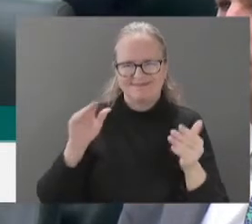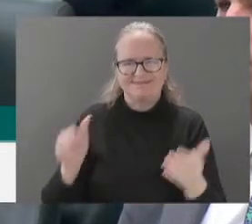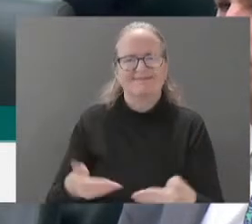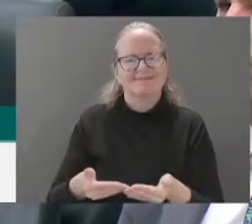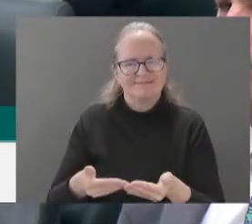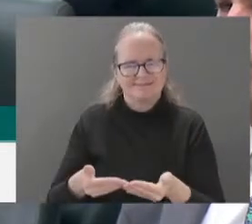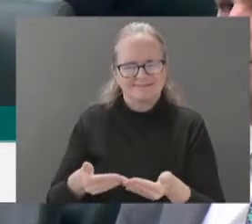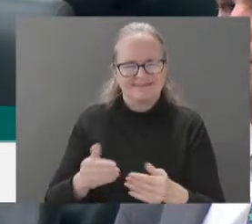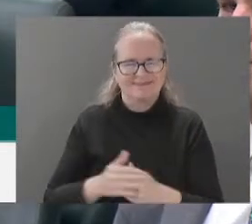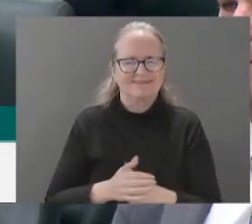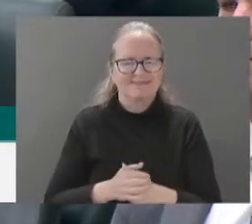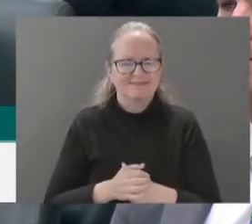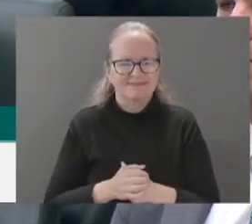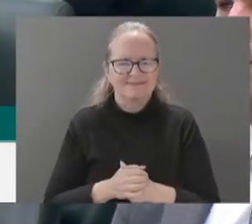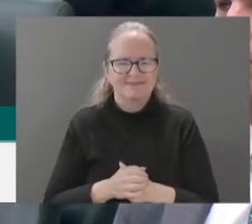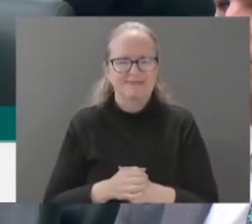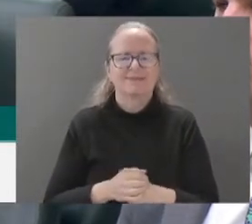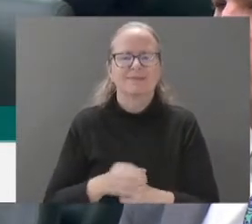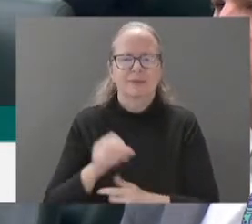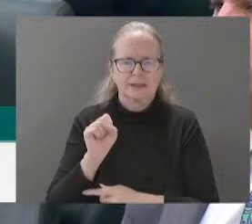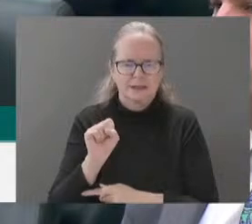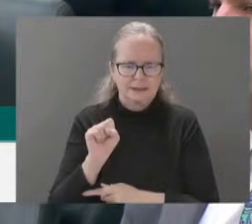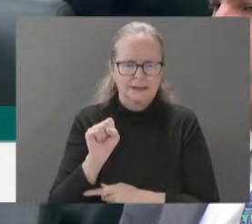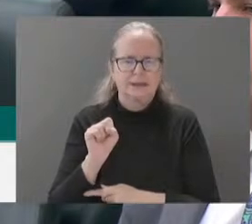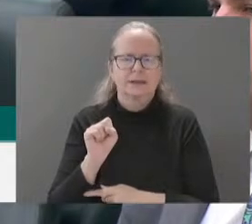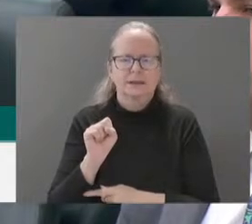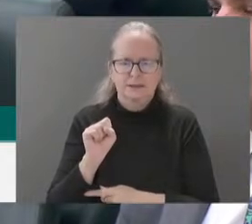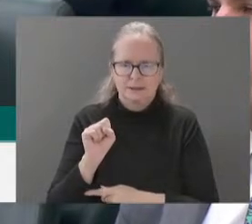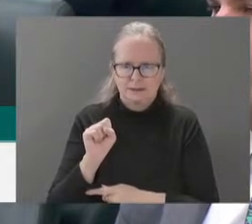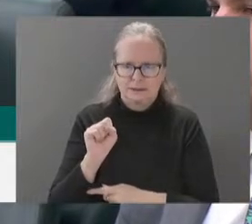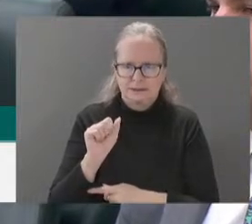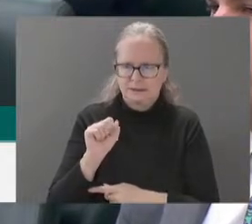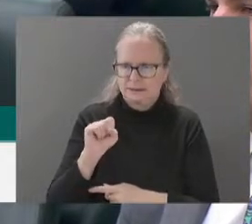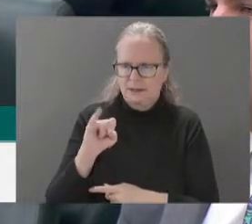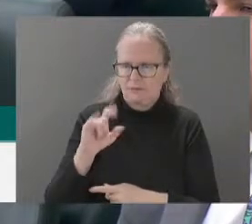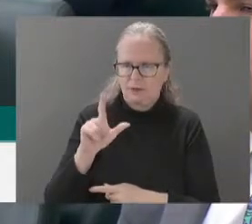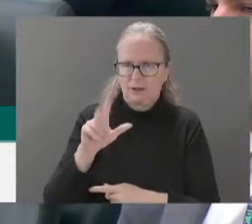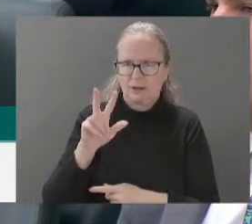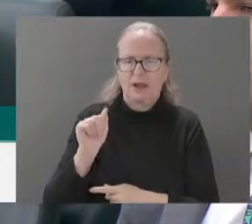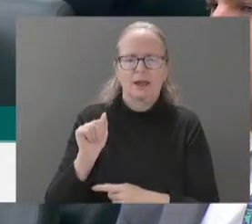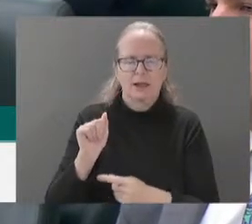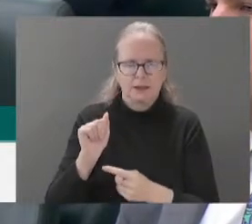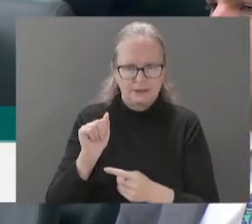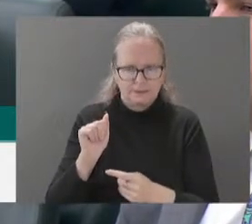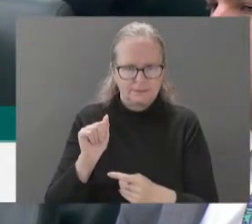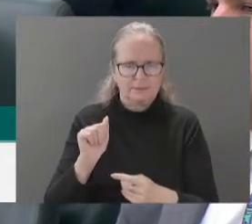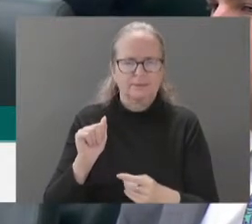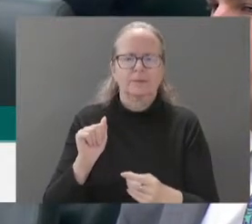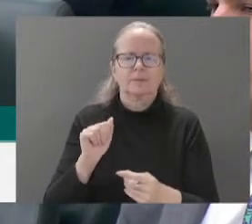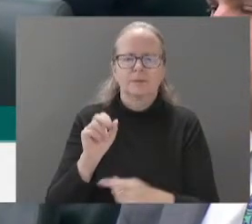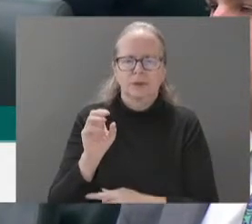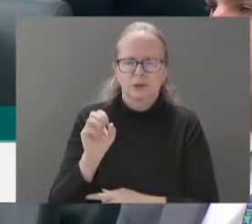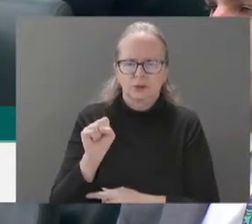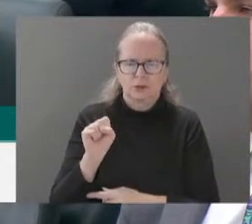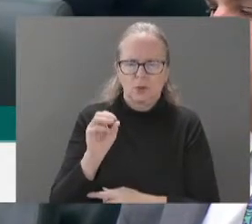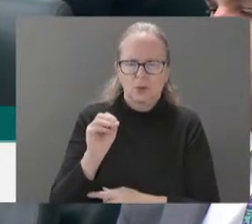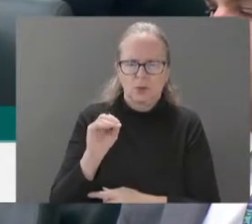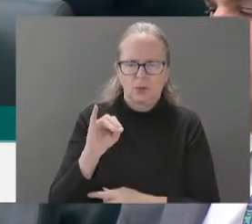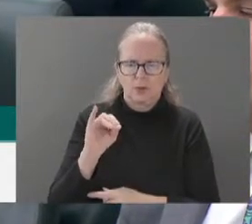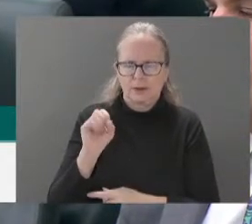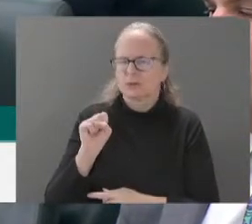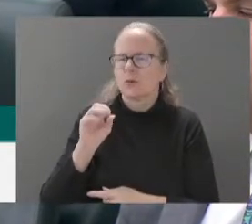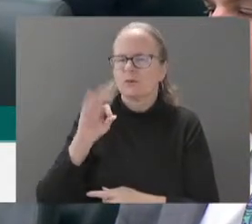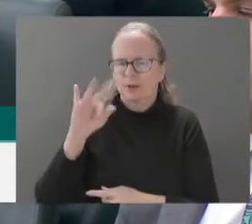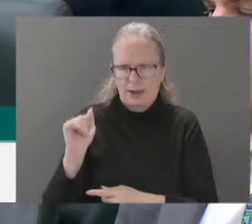hogland and her parents sherianne and Curtis hogland I'm pleased to say that Sophia is the recipient of the 2023 4 Alberta